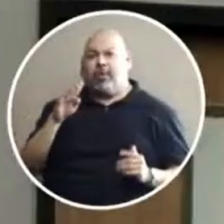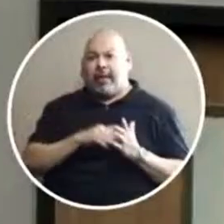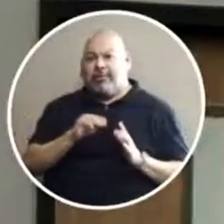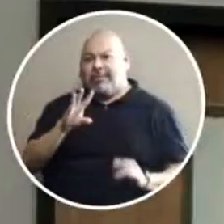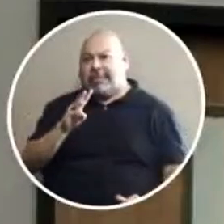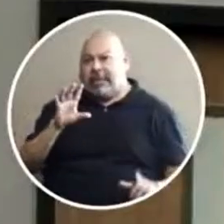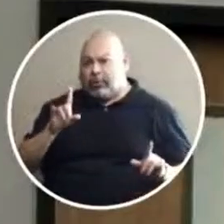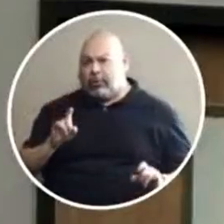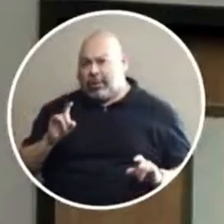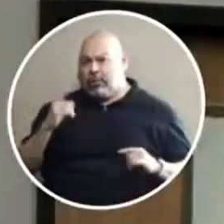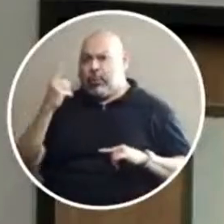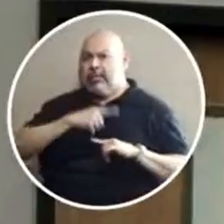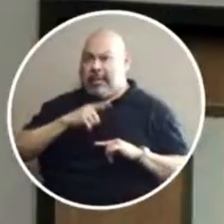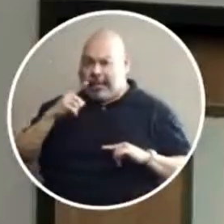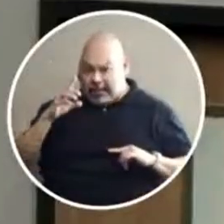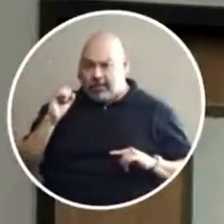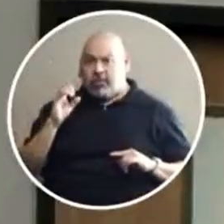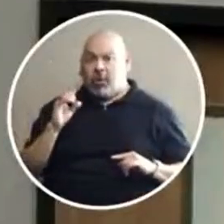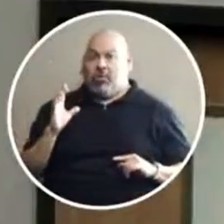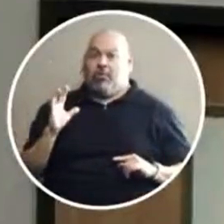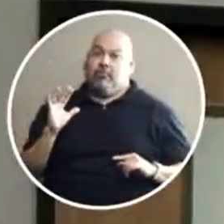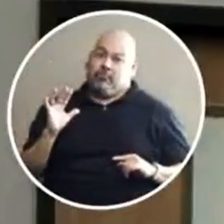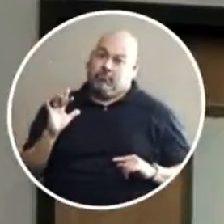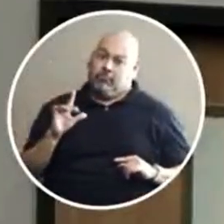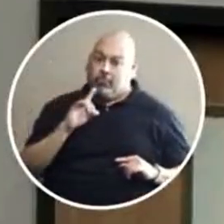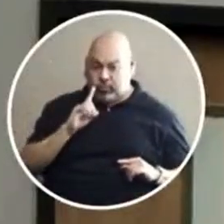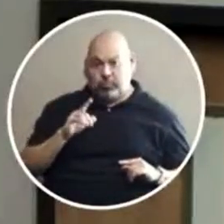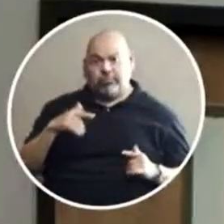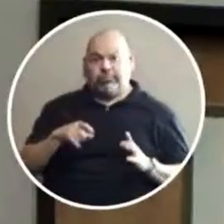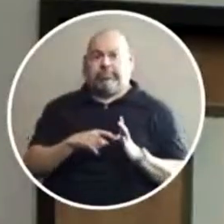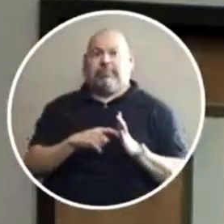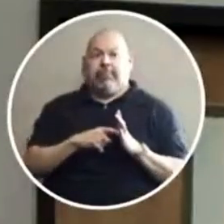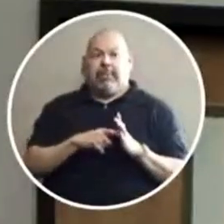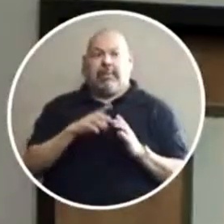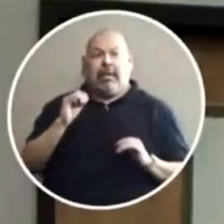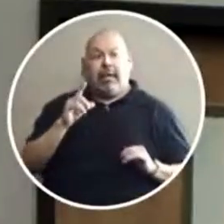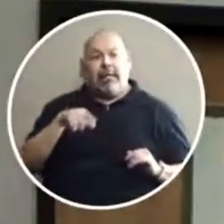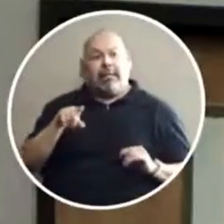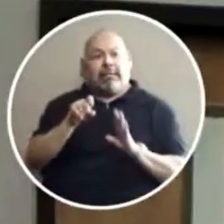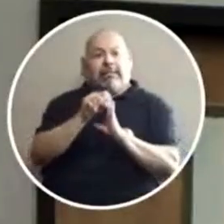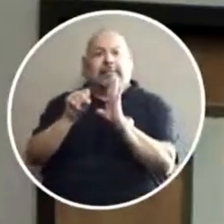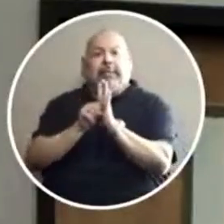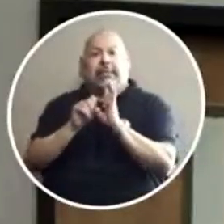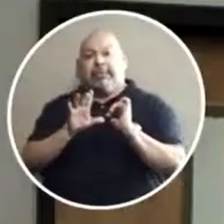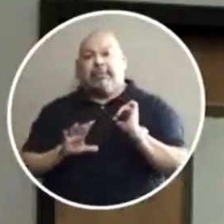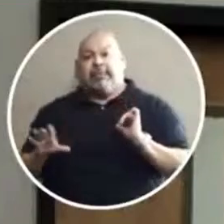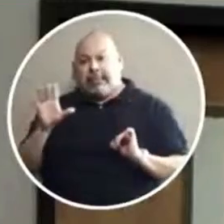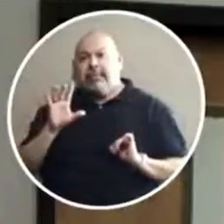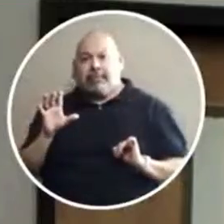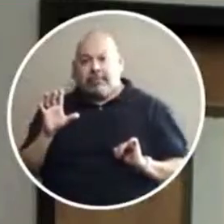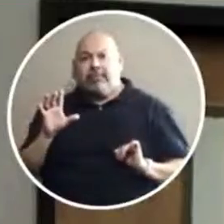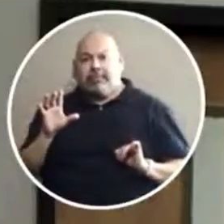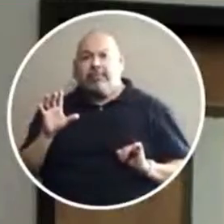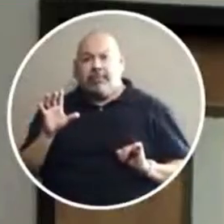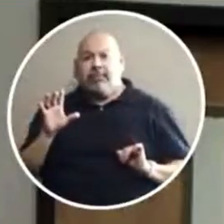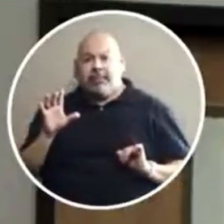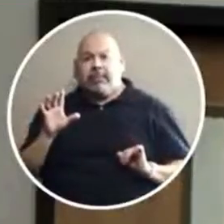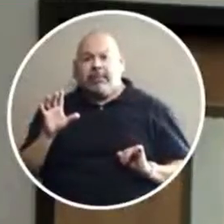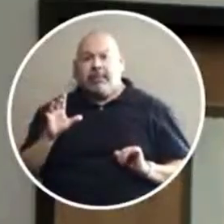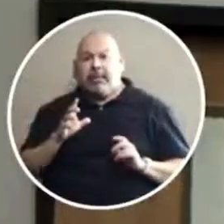tests for a single day, so there is a big demand. The state sites are doing very well.